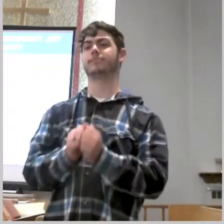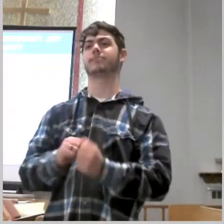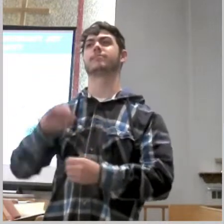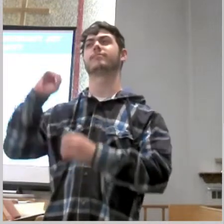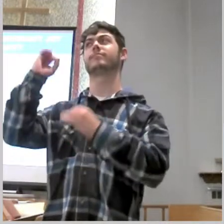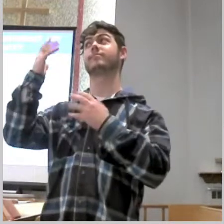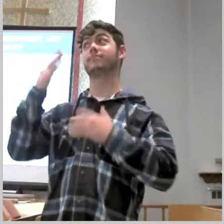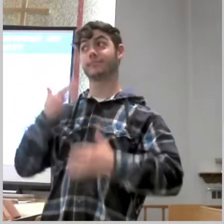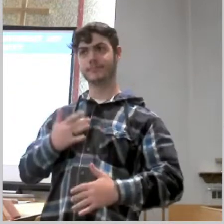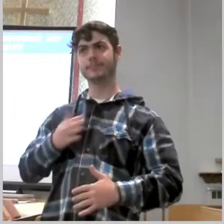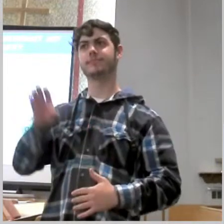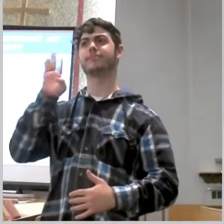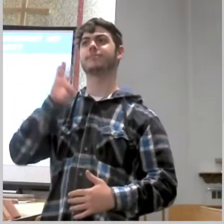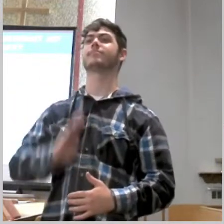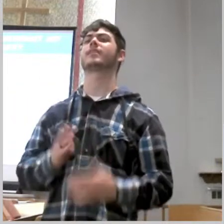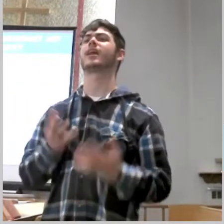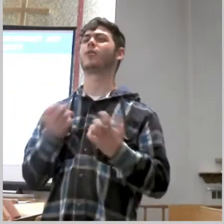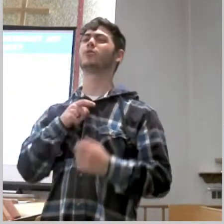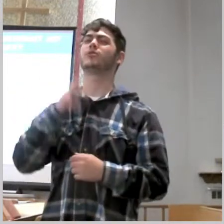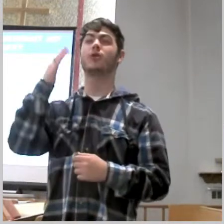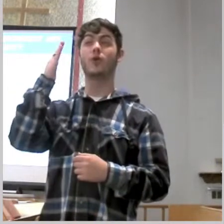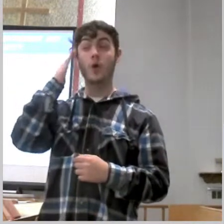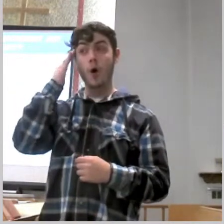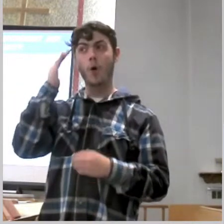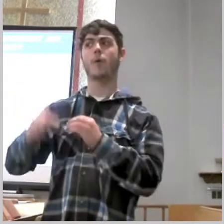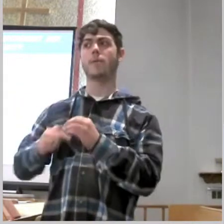I want you to know about the grace